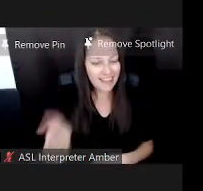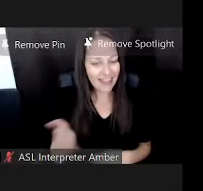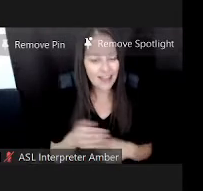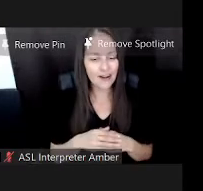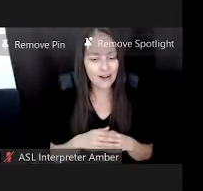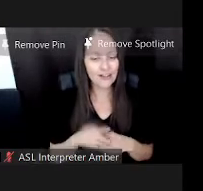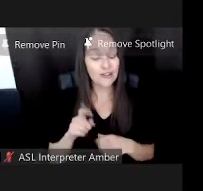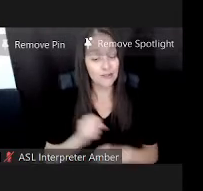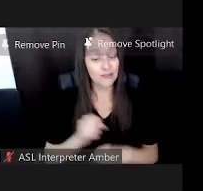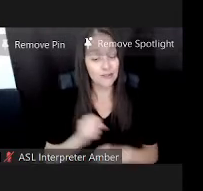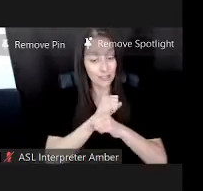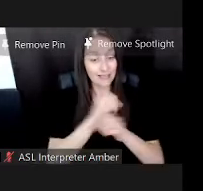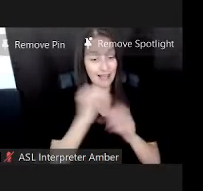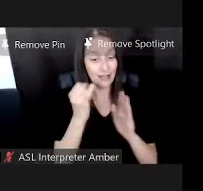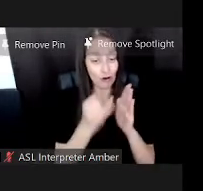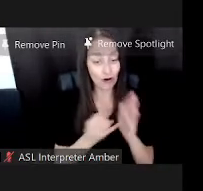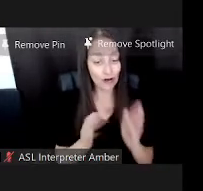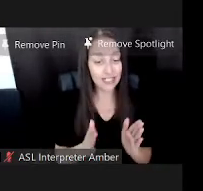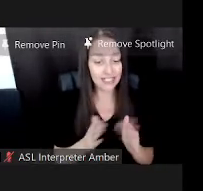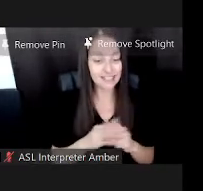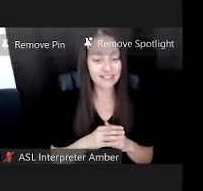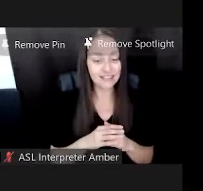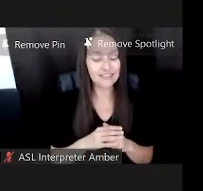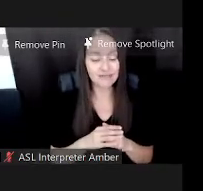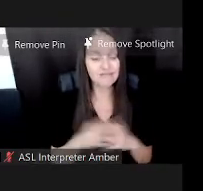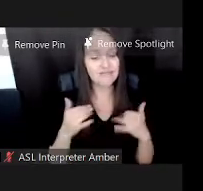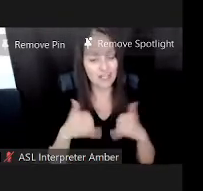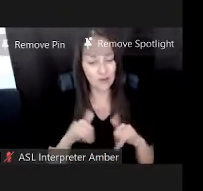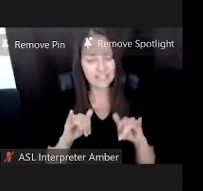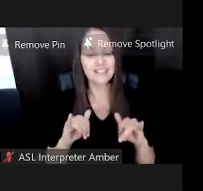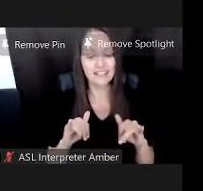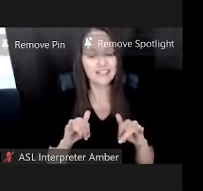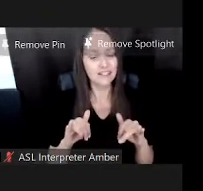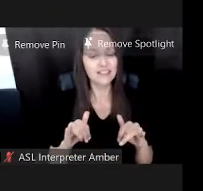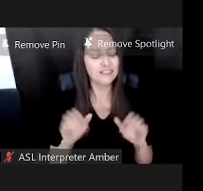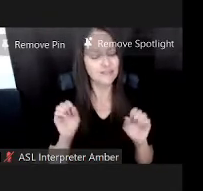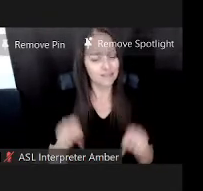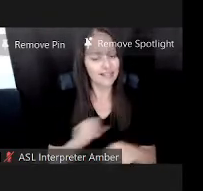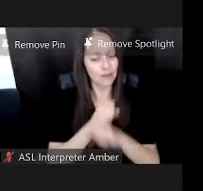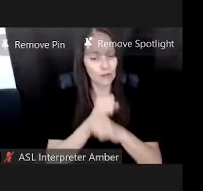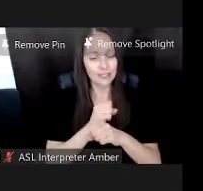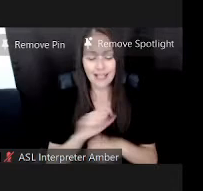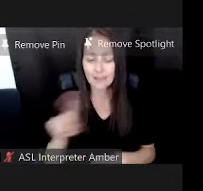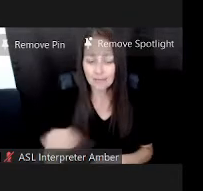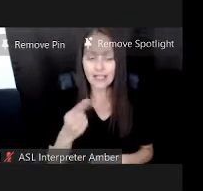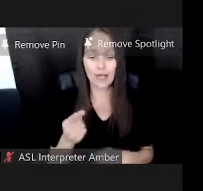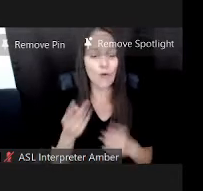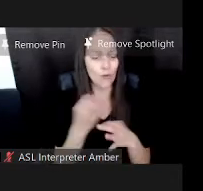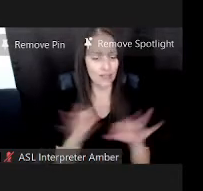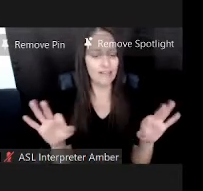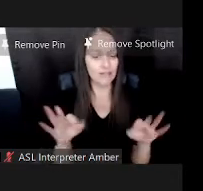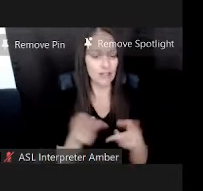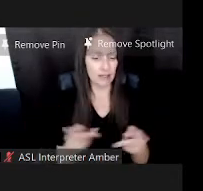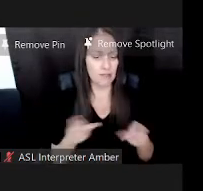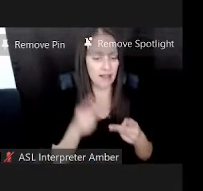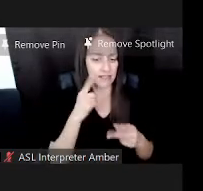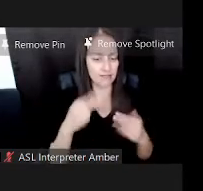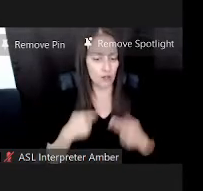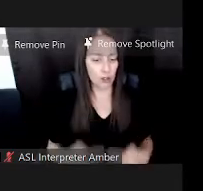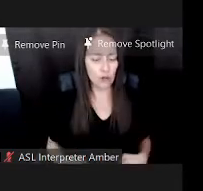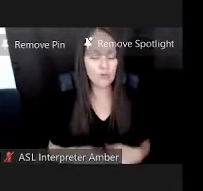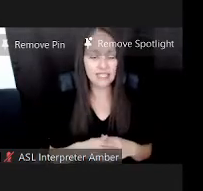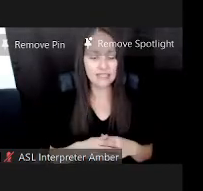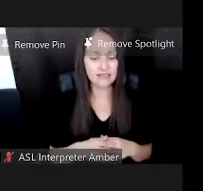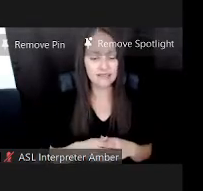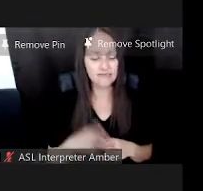protect artists, we protect what I think is maybe the only free state we can be as humans on this planet at this time. And something about the